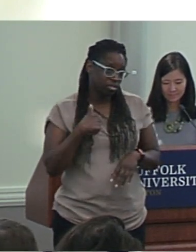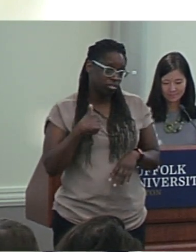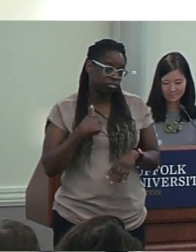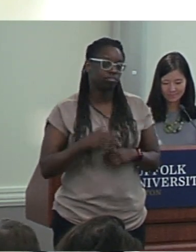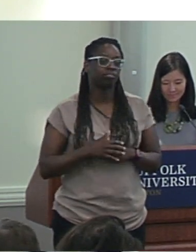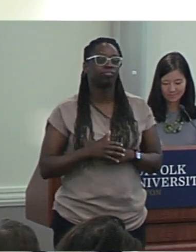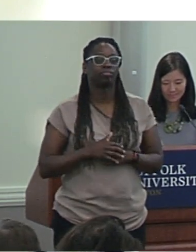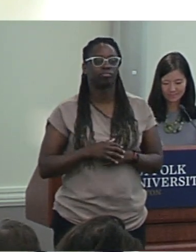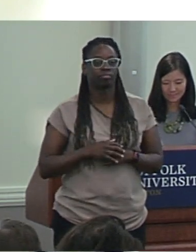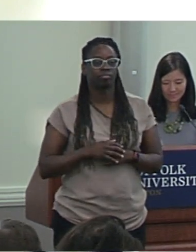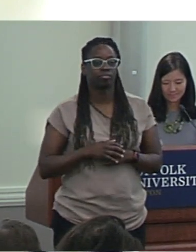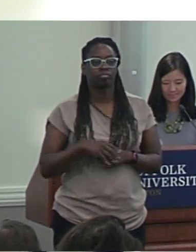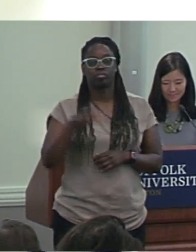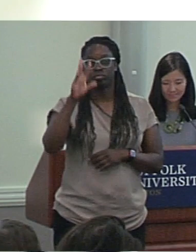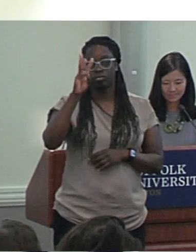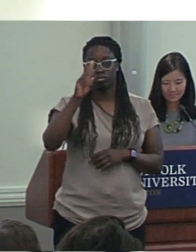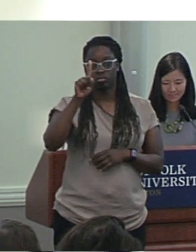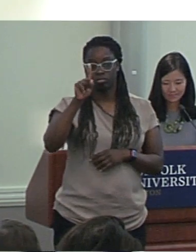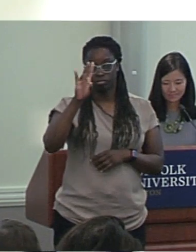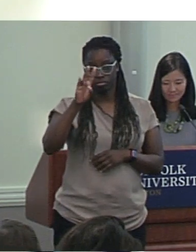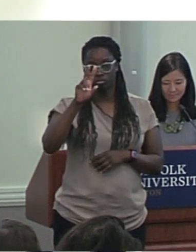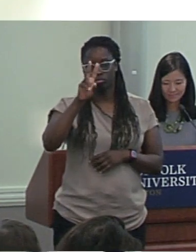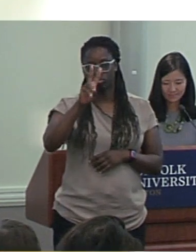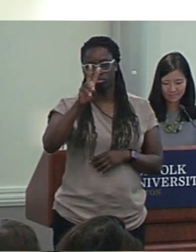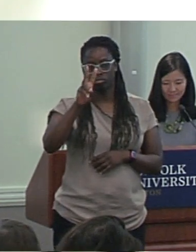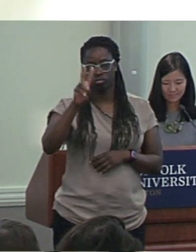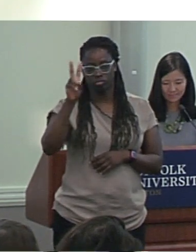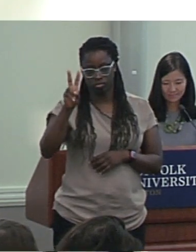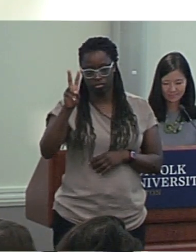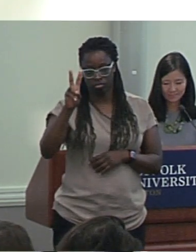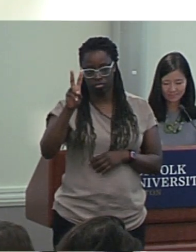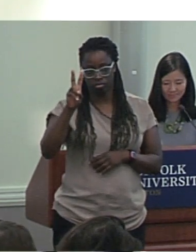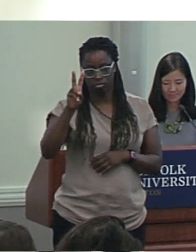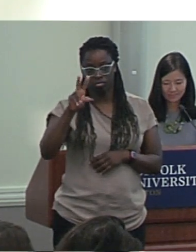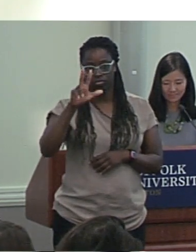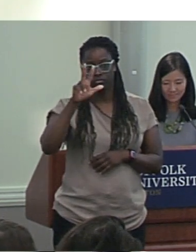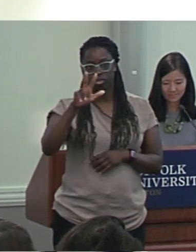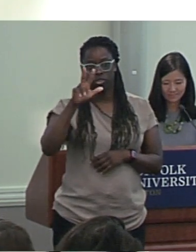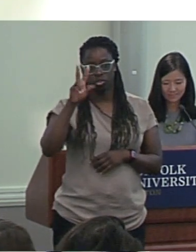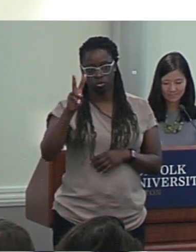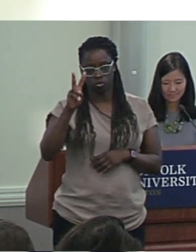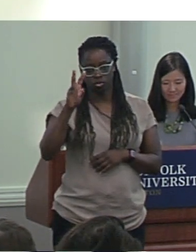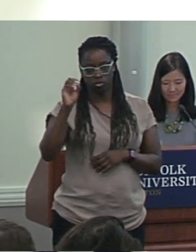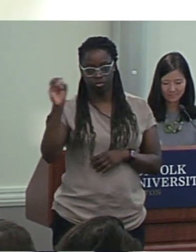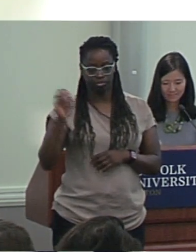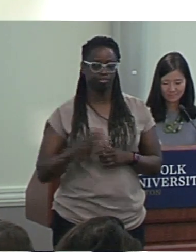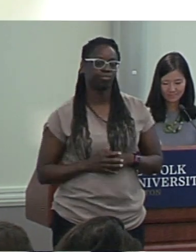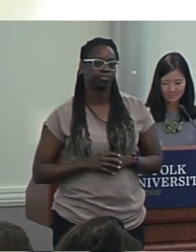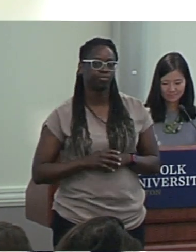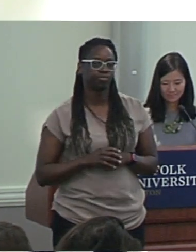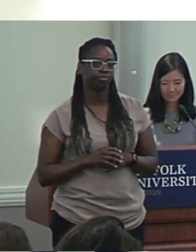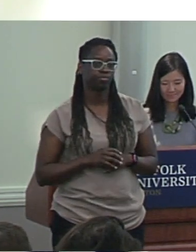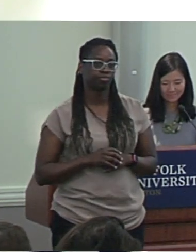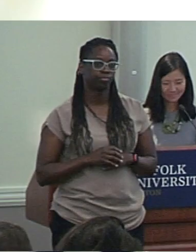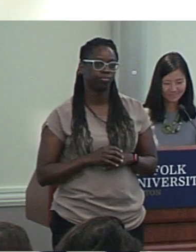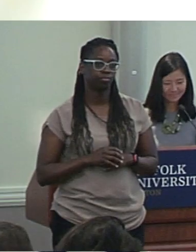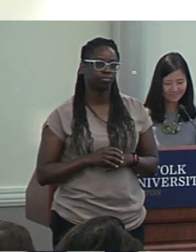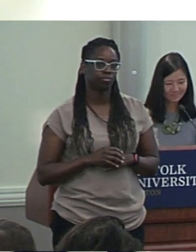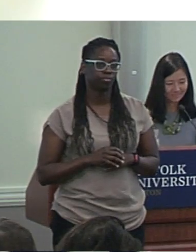617-222-3200. That's 711 for relay, and speak with a call agent about what you